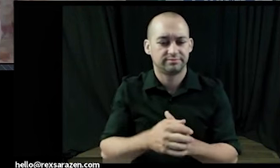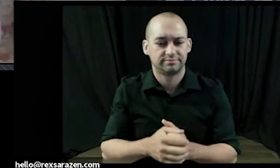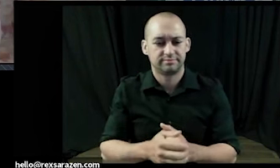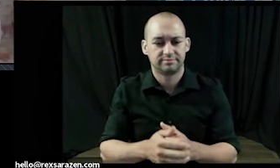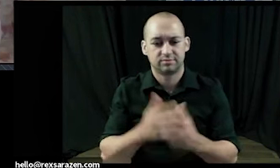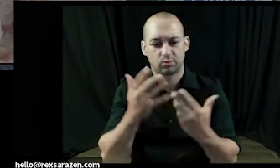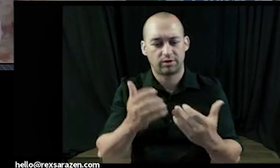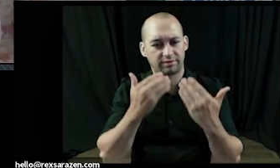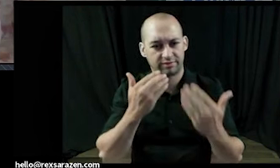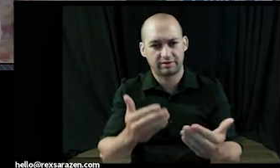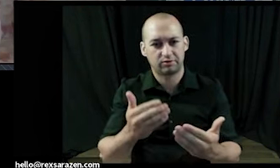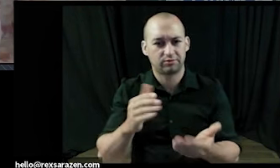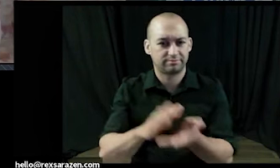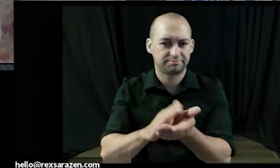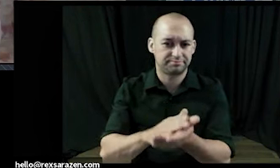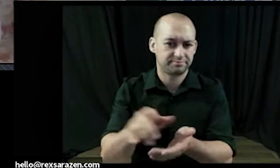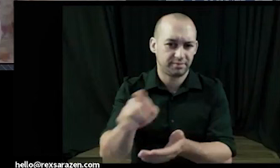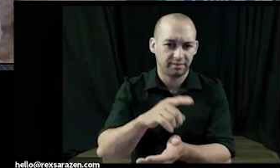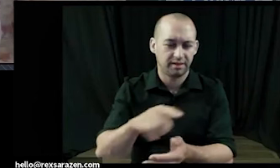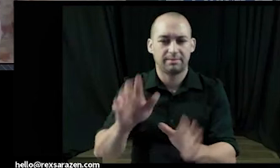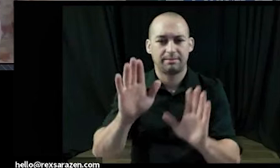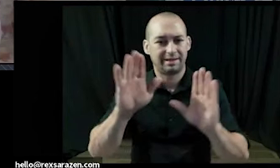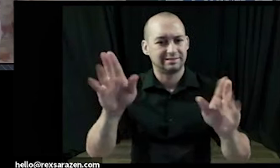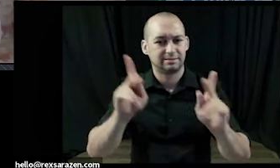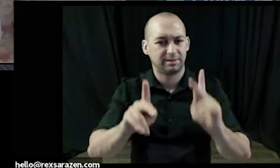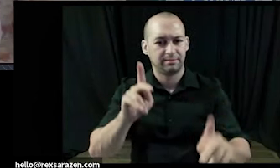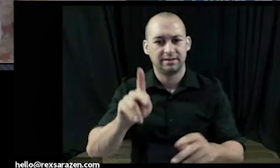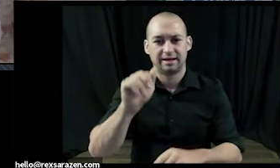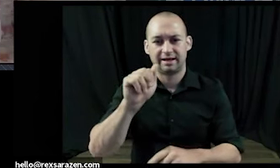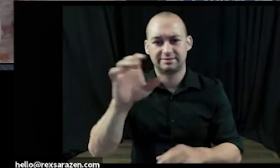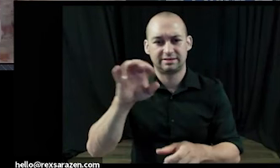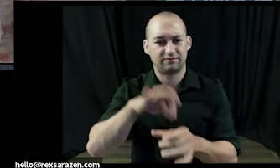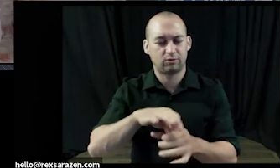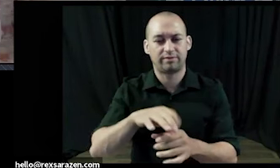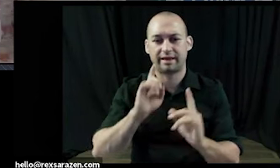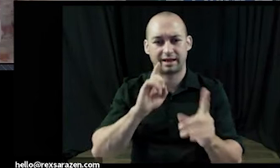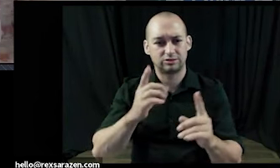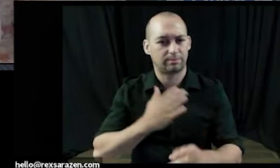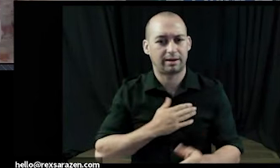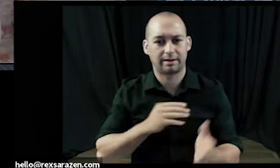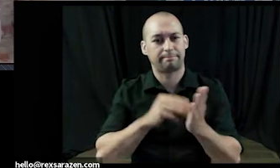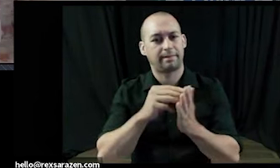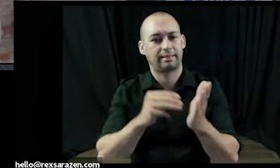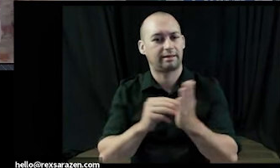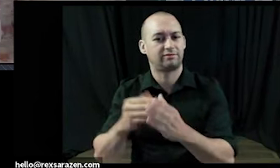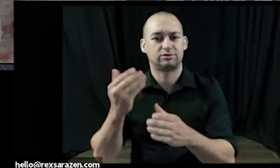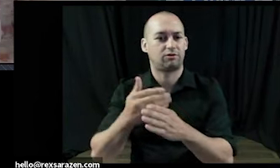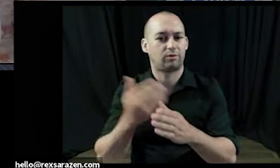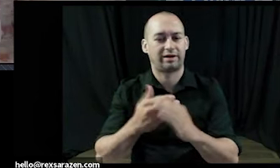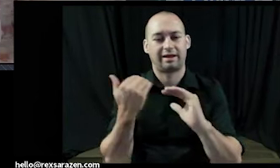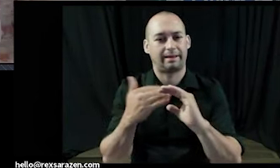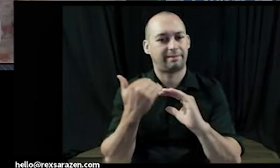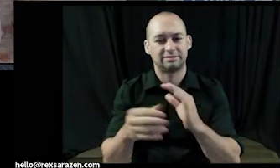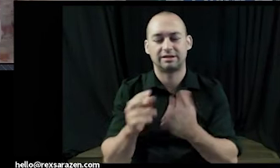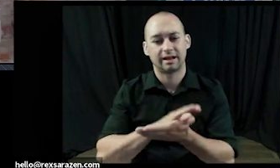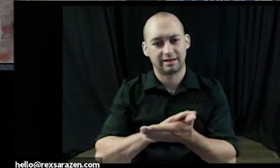give a shout out to the amazing people at the AC Vote who answered my millions of annoying emails kindly and quickly. I